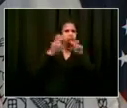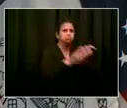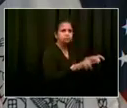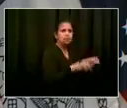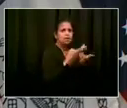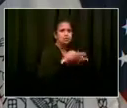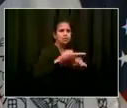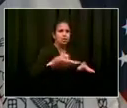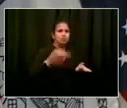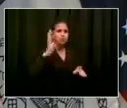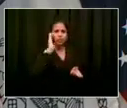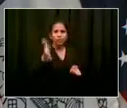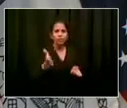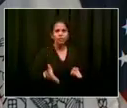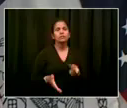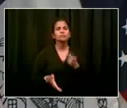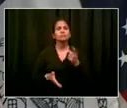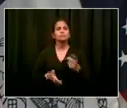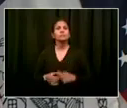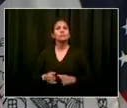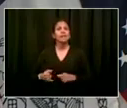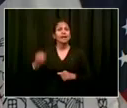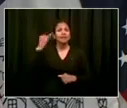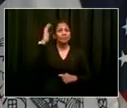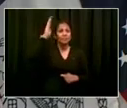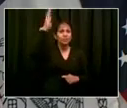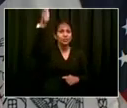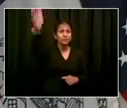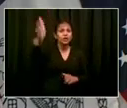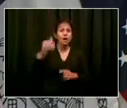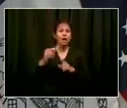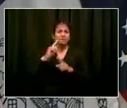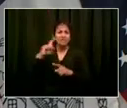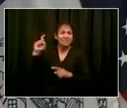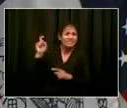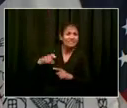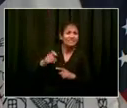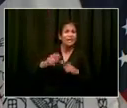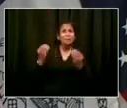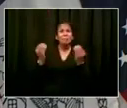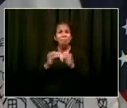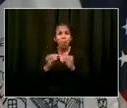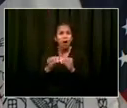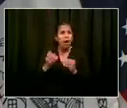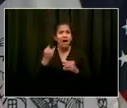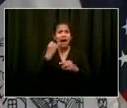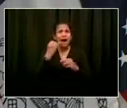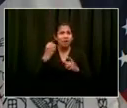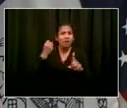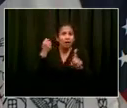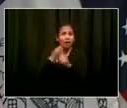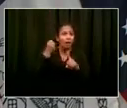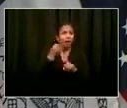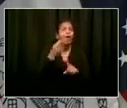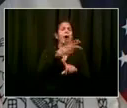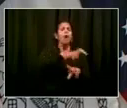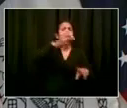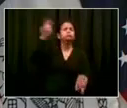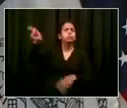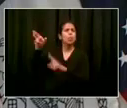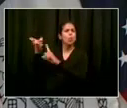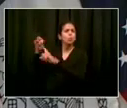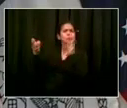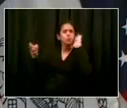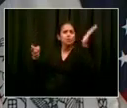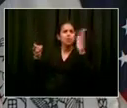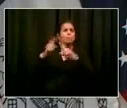Thank you. And then on a different topic, as far as schools reopening, I mean, what should